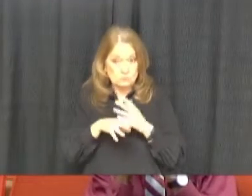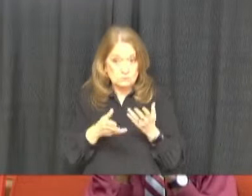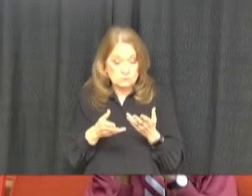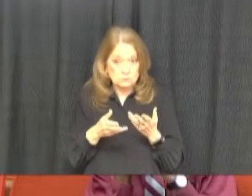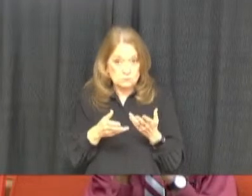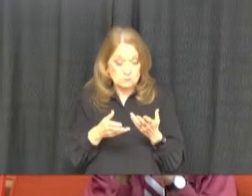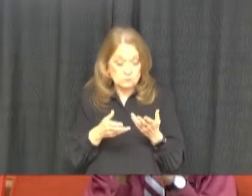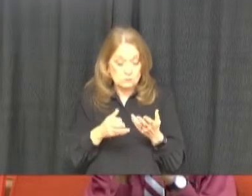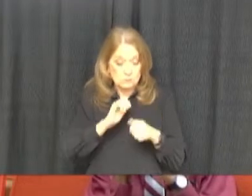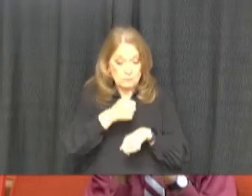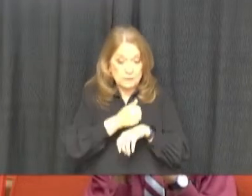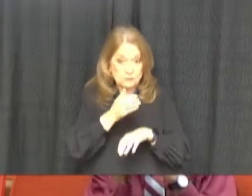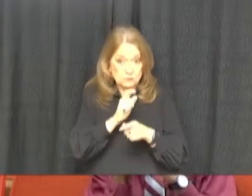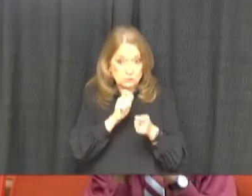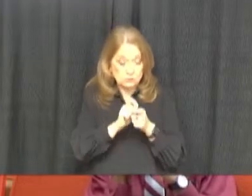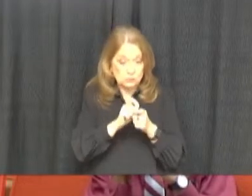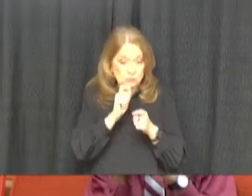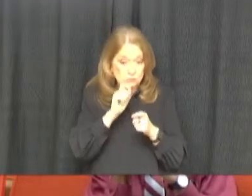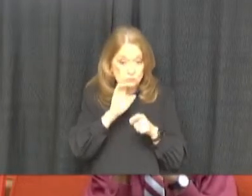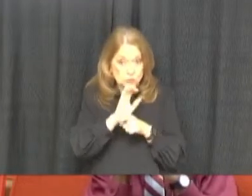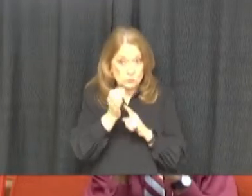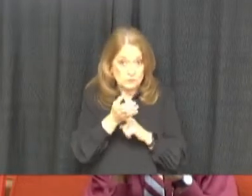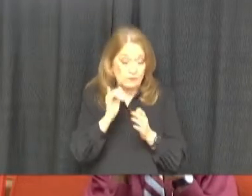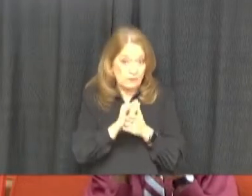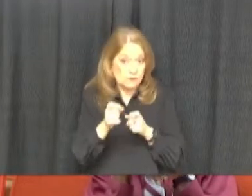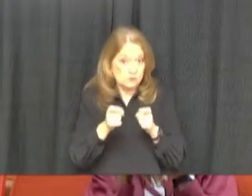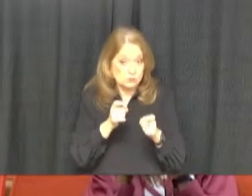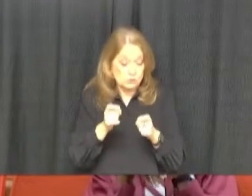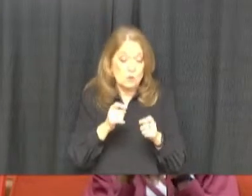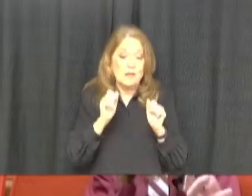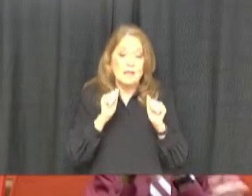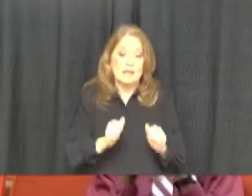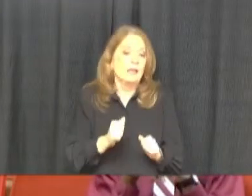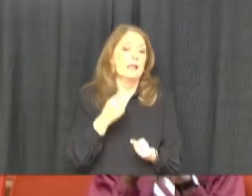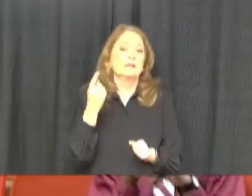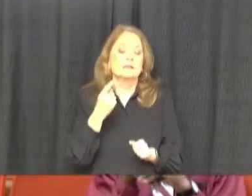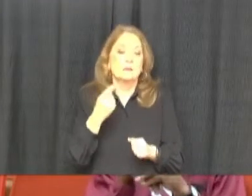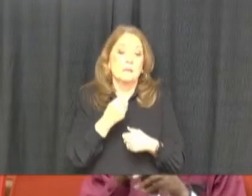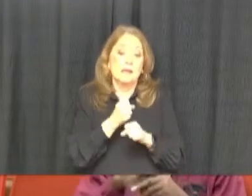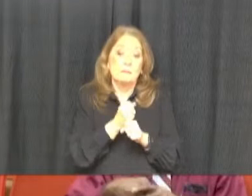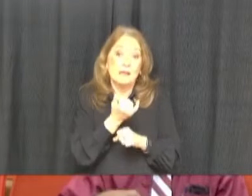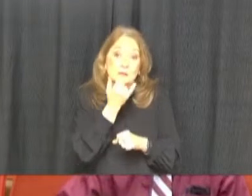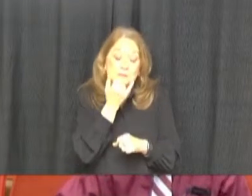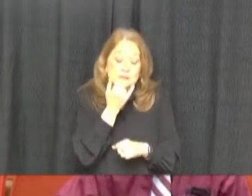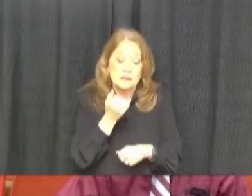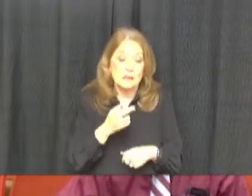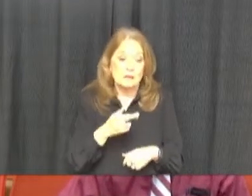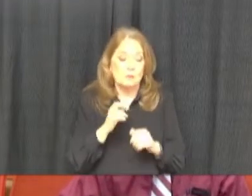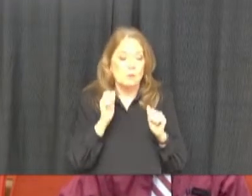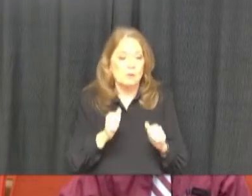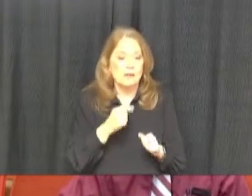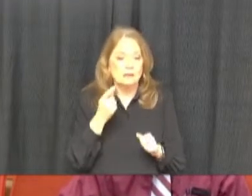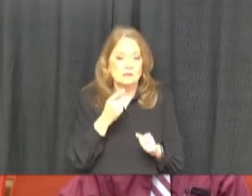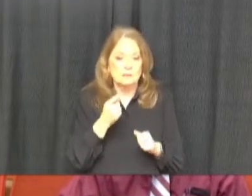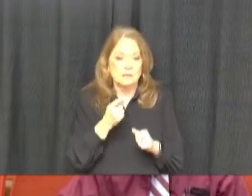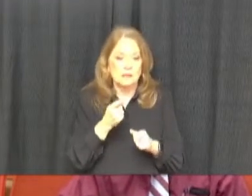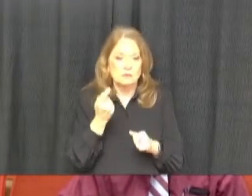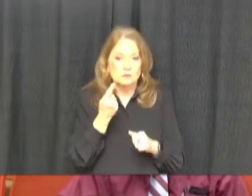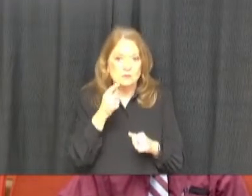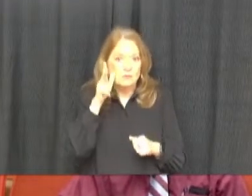circumstances. It is controlled. Can someone make a mistake, or can someone be